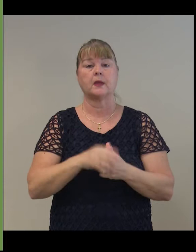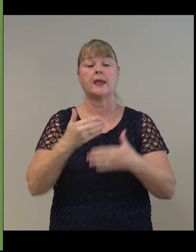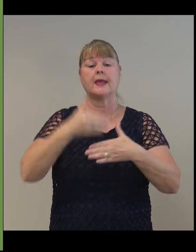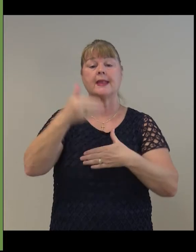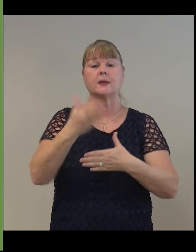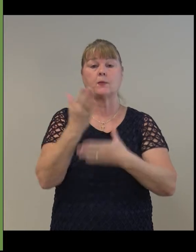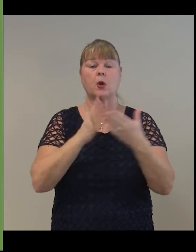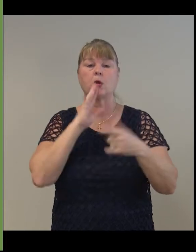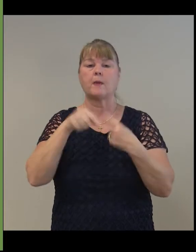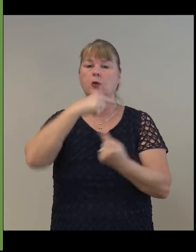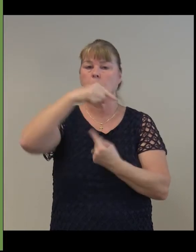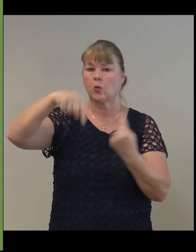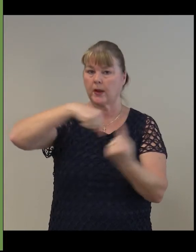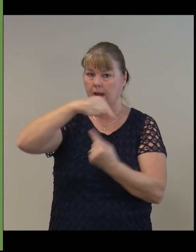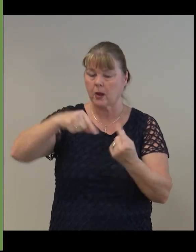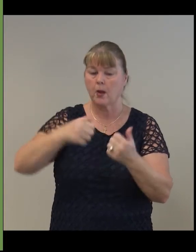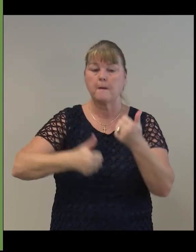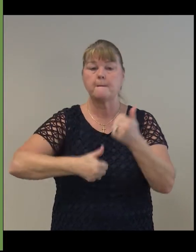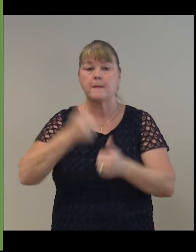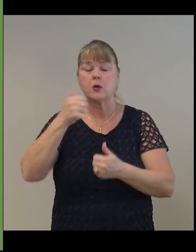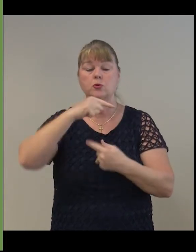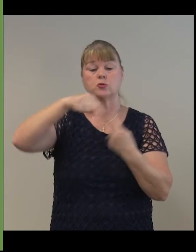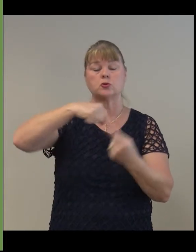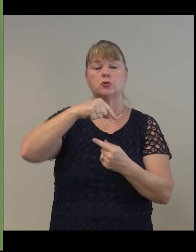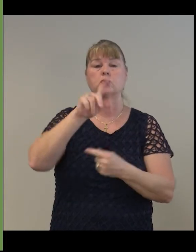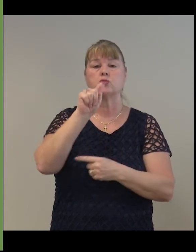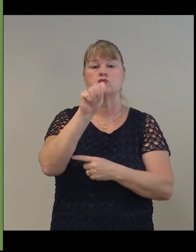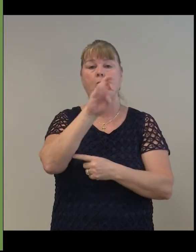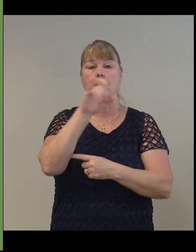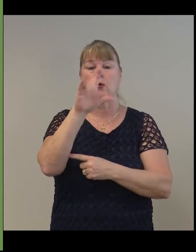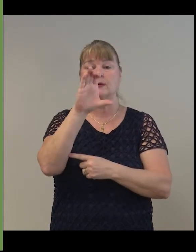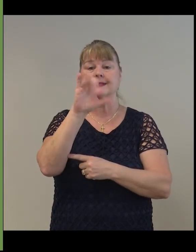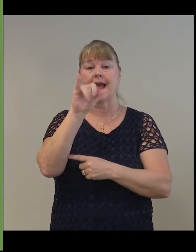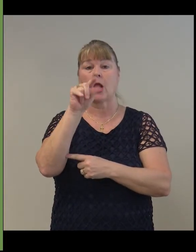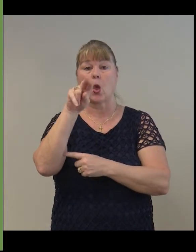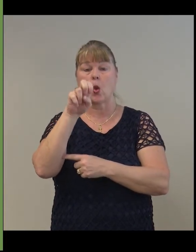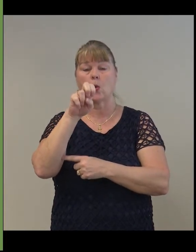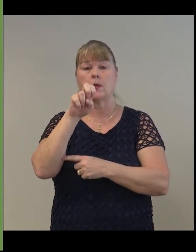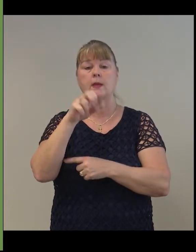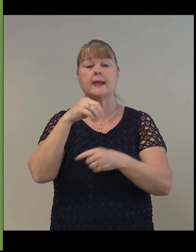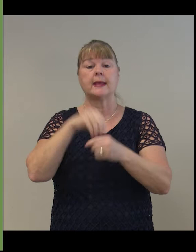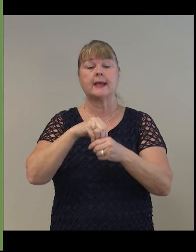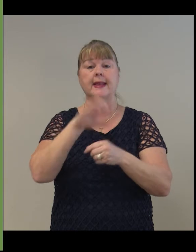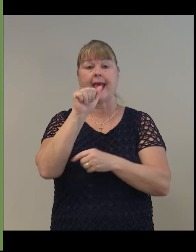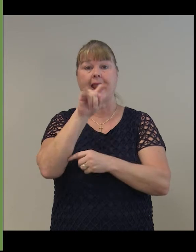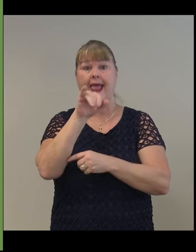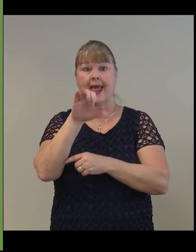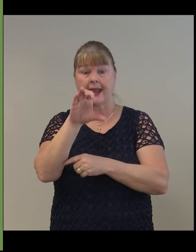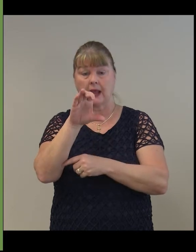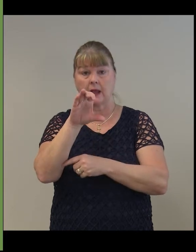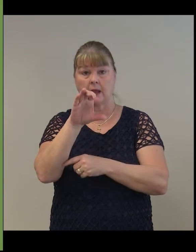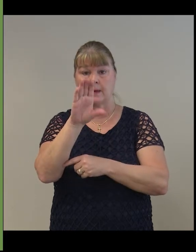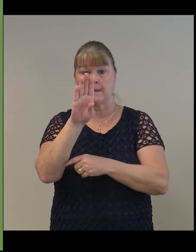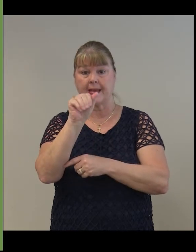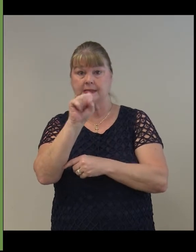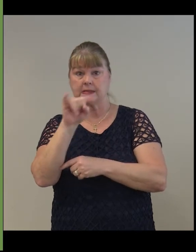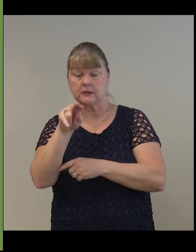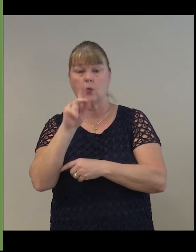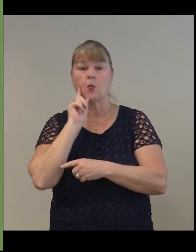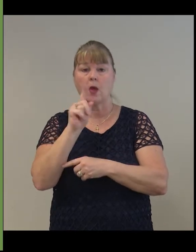tornadoes. A majority of the tropical cyclones that are produced in the Atlantic basin will produce at least